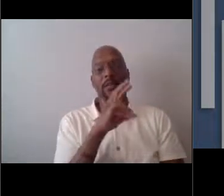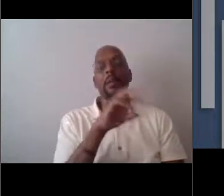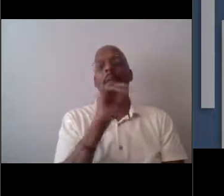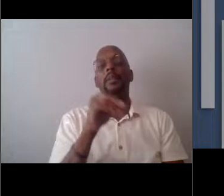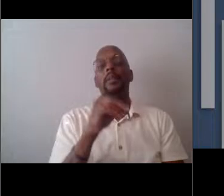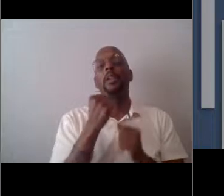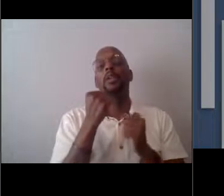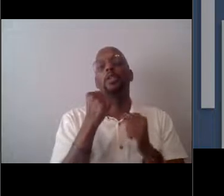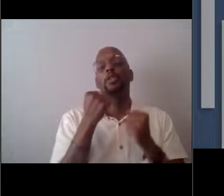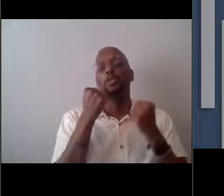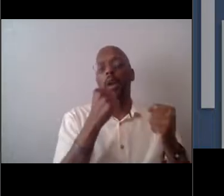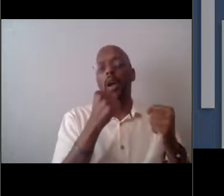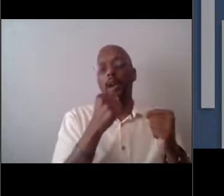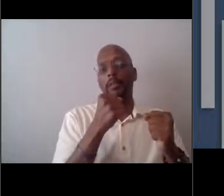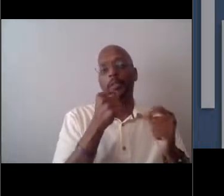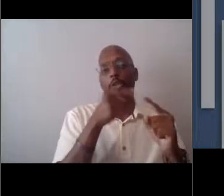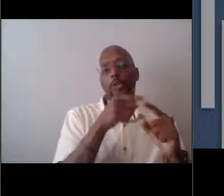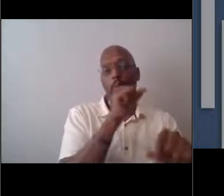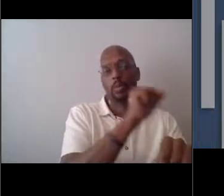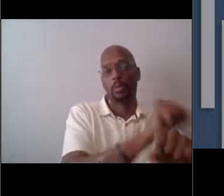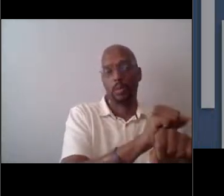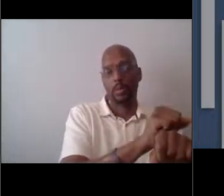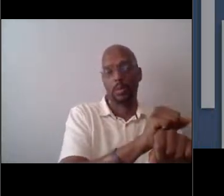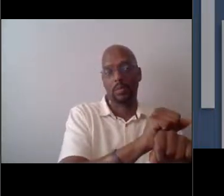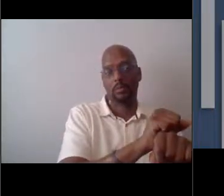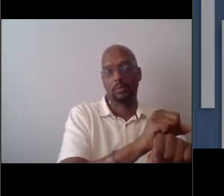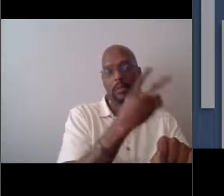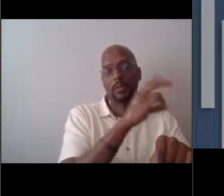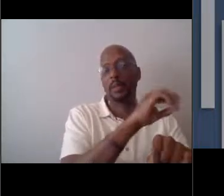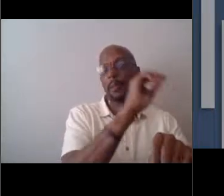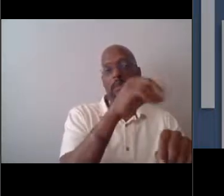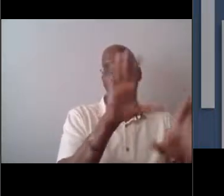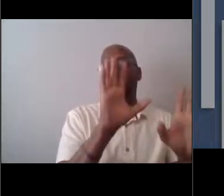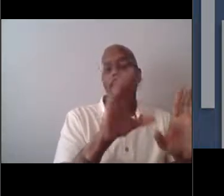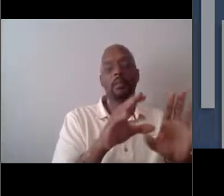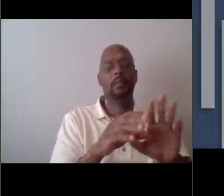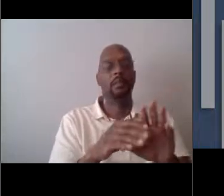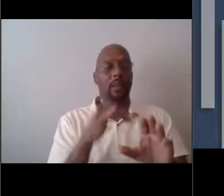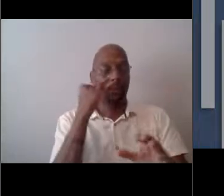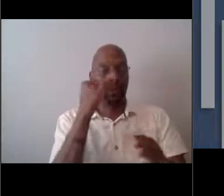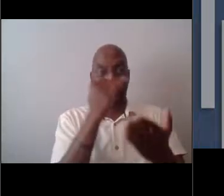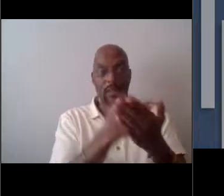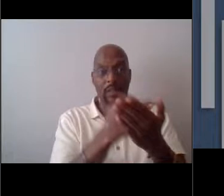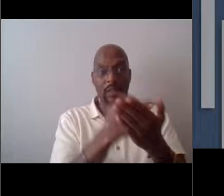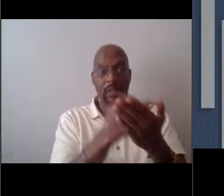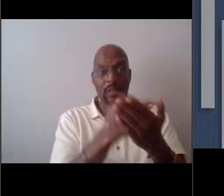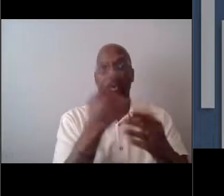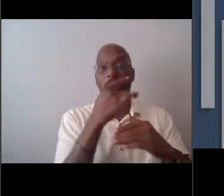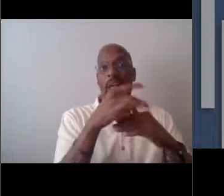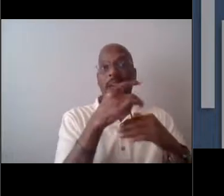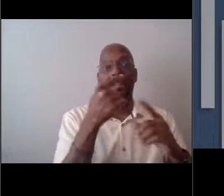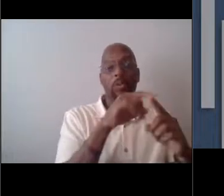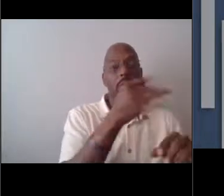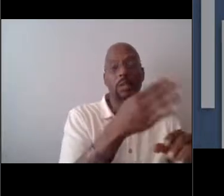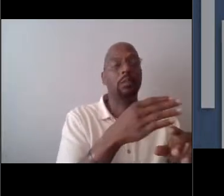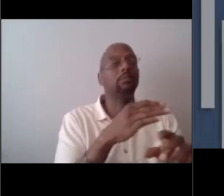leaves, if we stop at just looking at access to jobs, it leaves out the vast majority of trips that people are